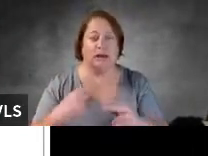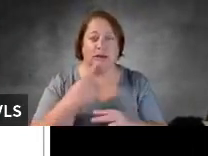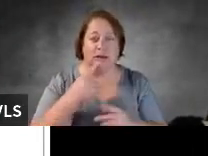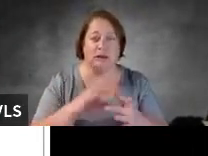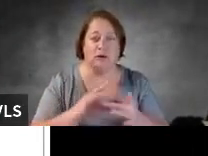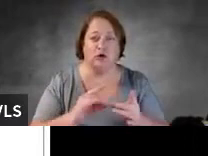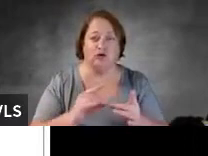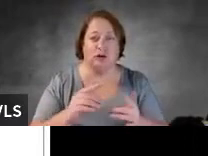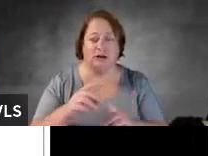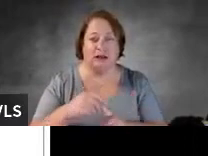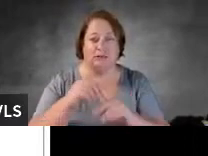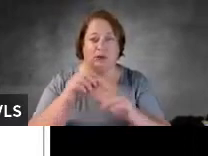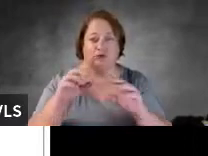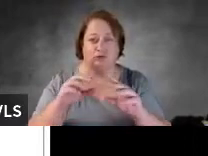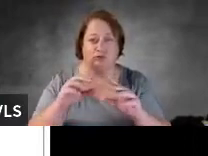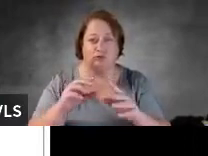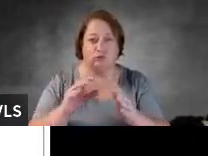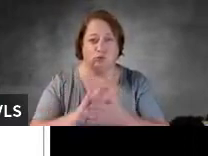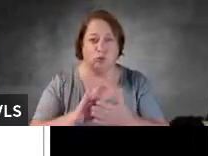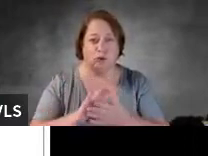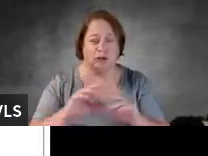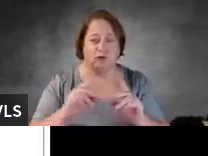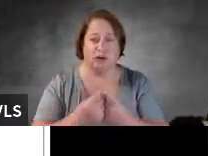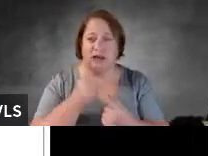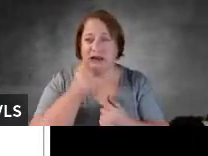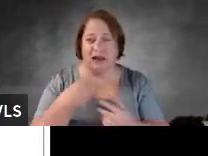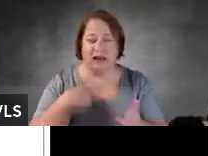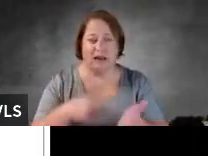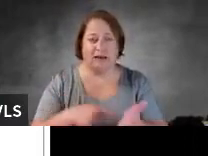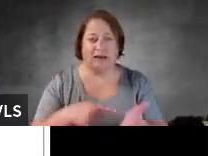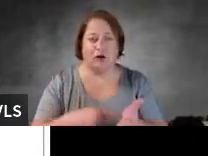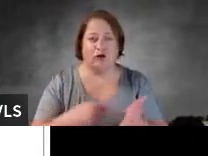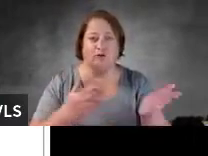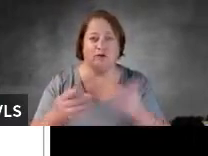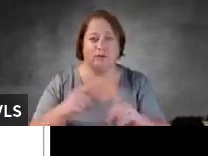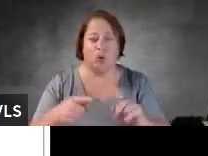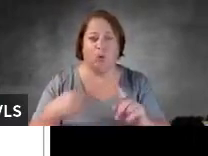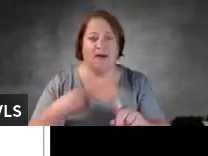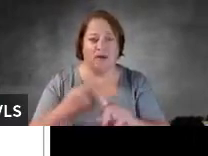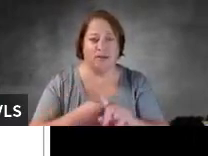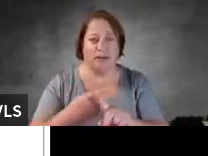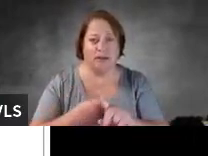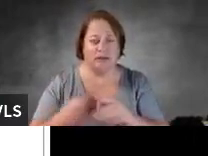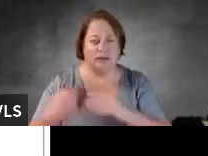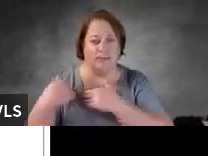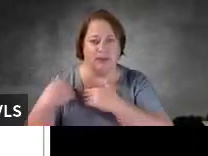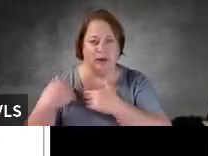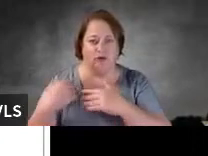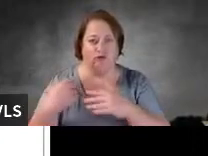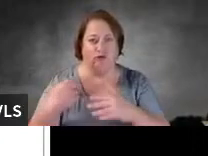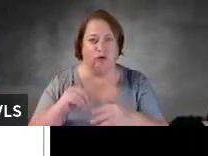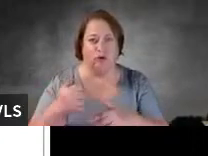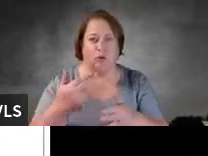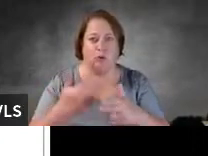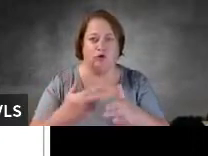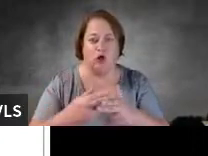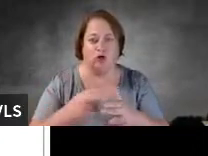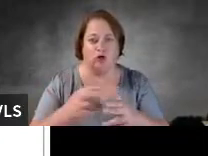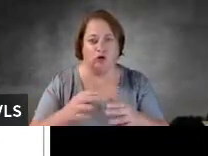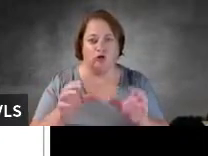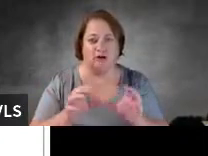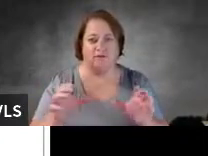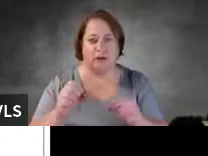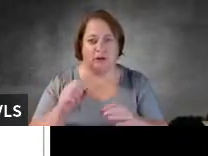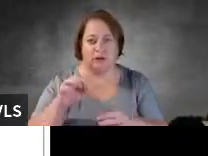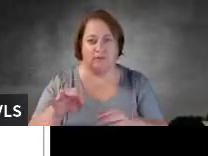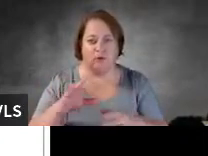District does not have a debt service, but we do have lease obligation bonds, otherwise known as certificates of